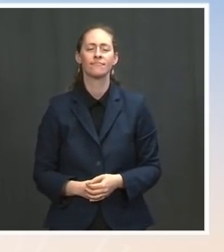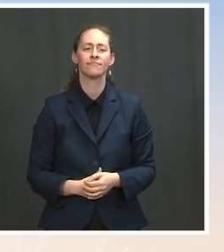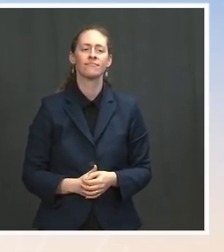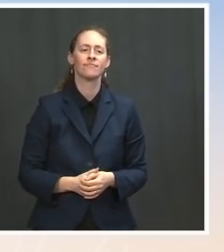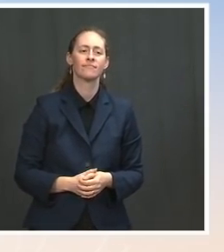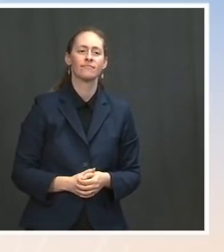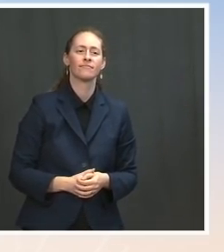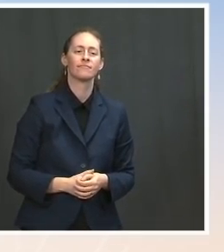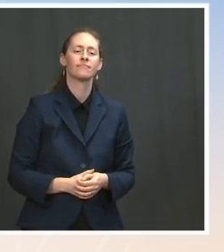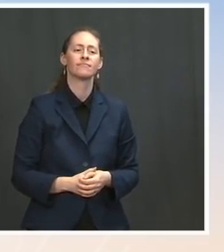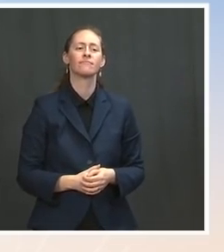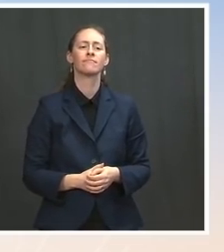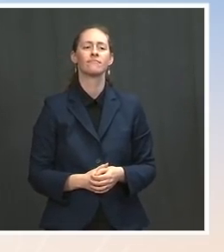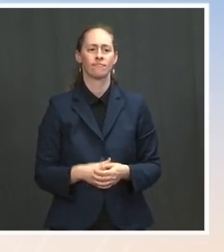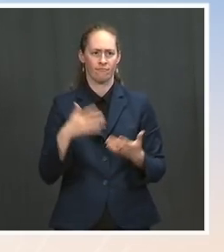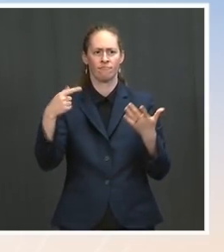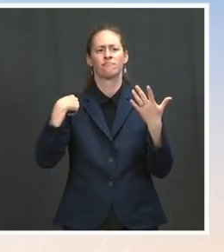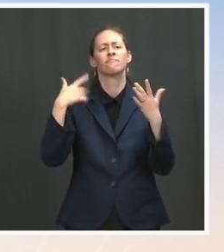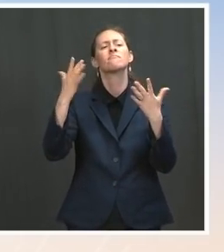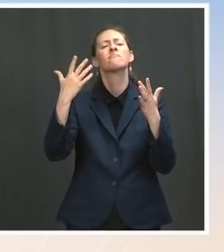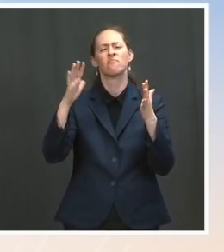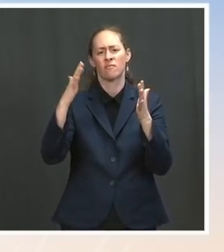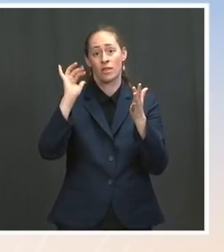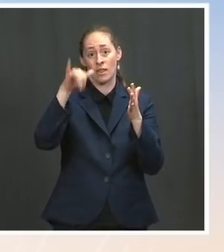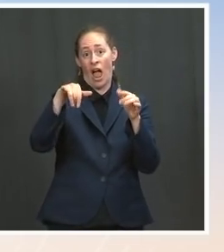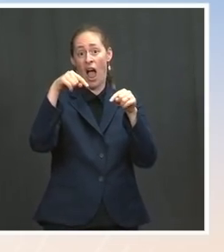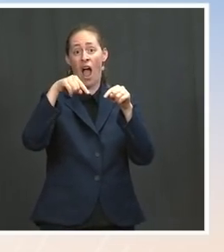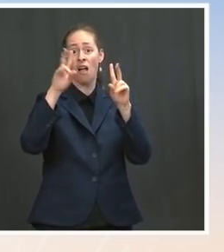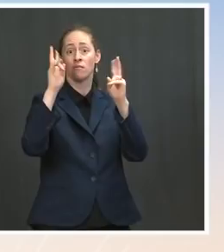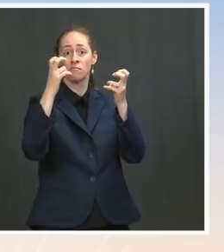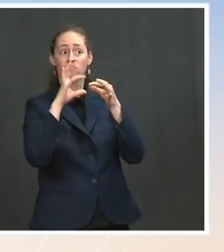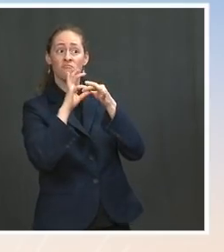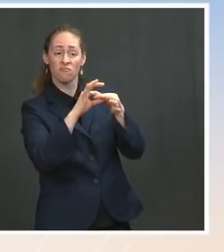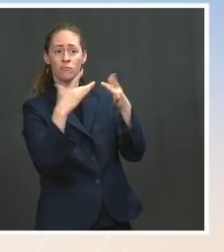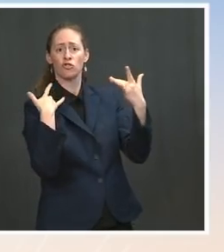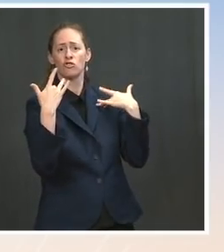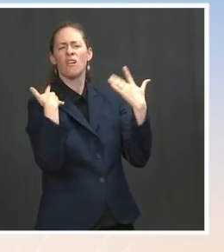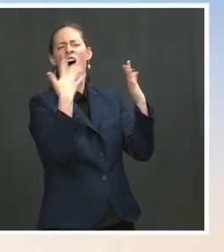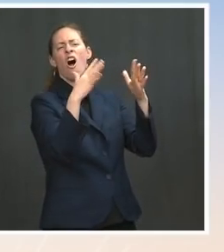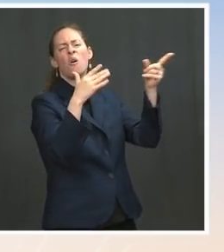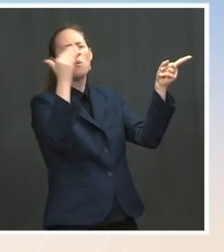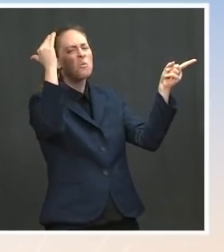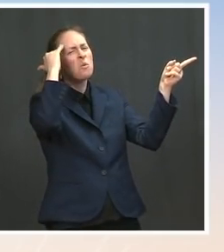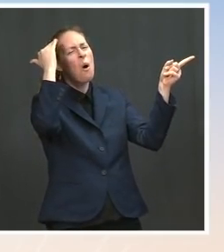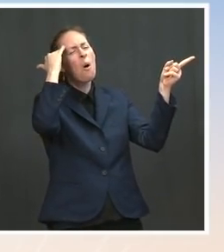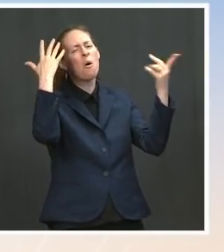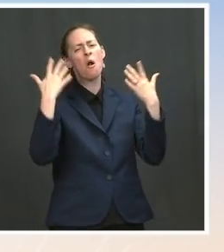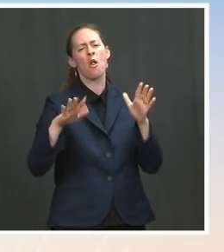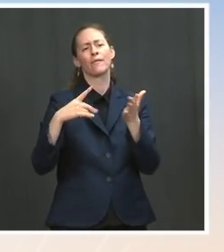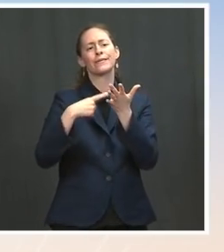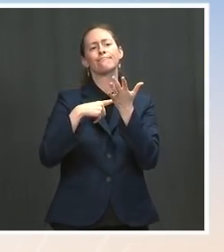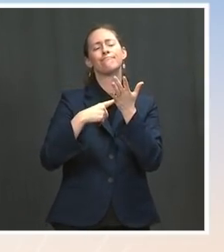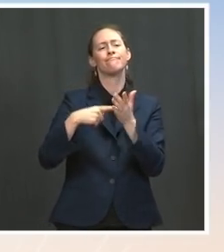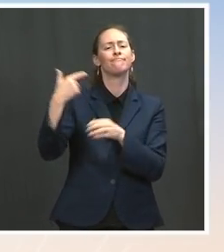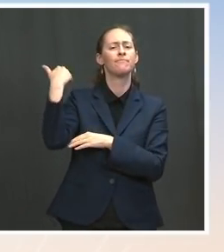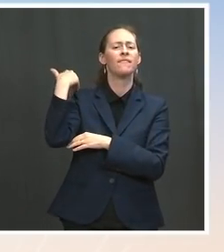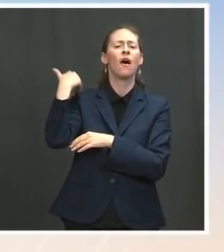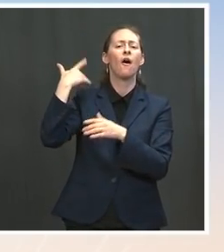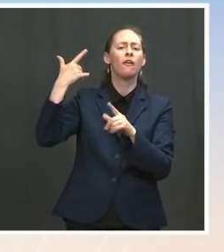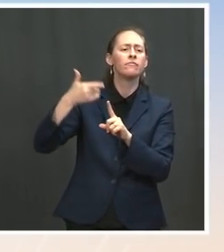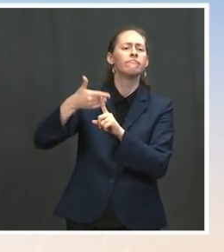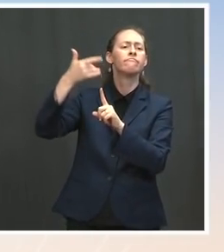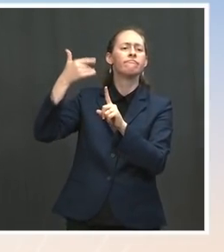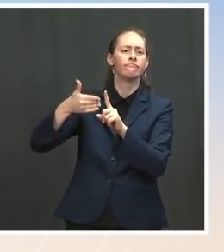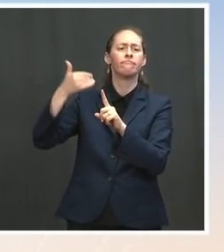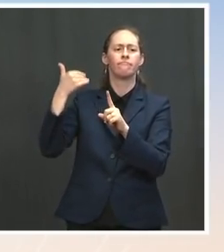this specific issue, and we've discussed it in the past and delivered the message that responsible states do not harbor ransomware criminals. As we've